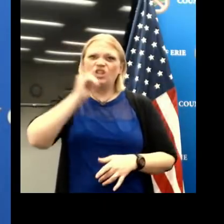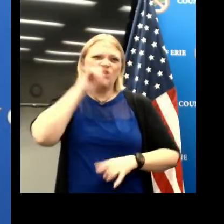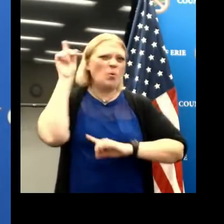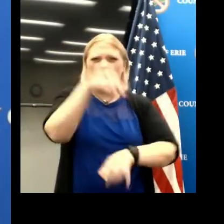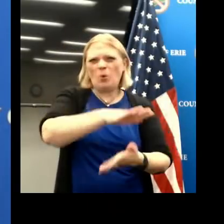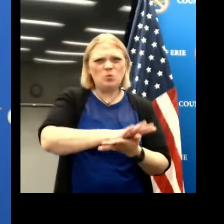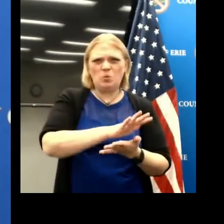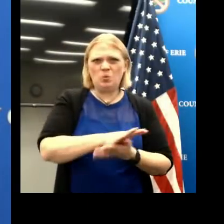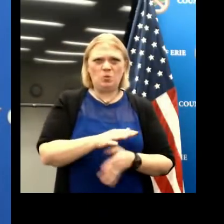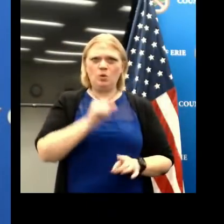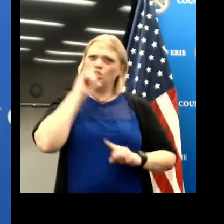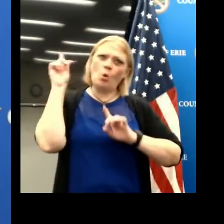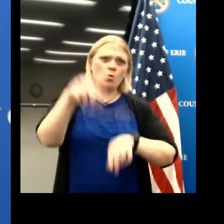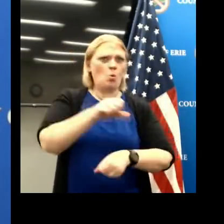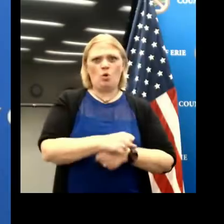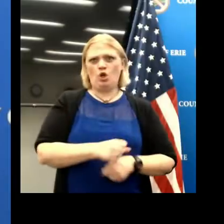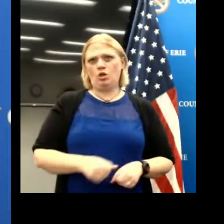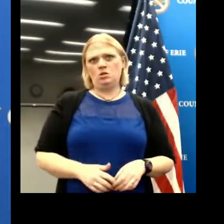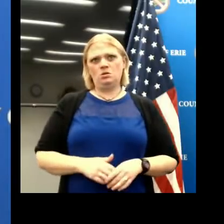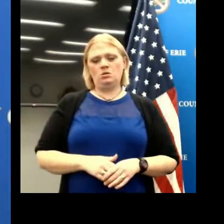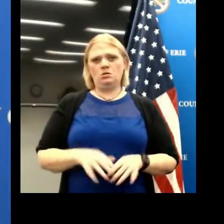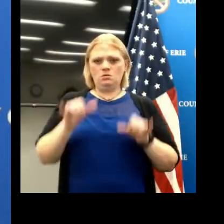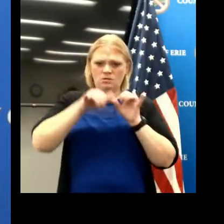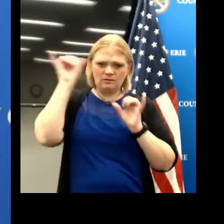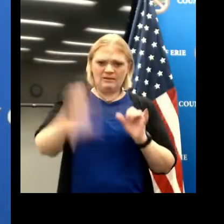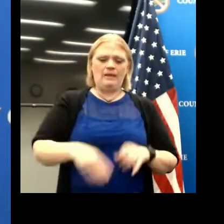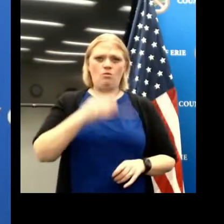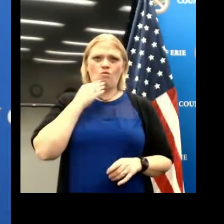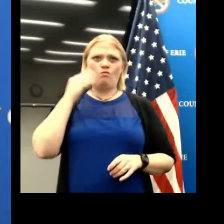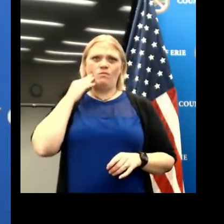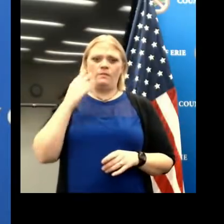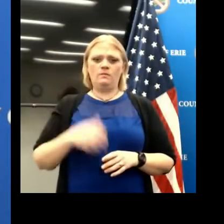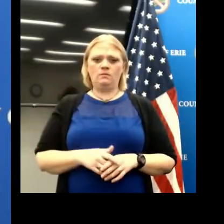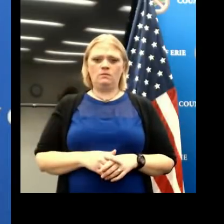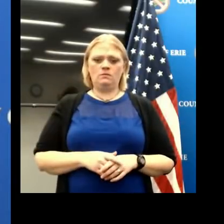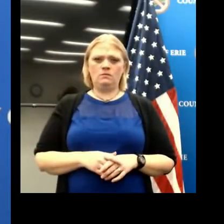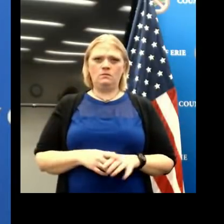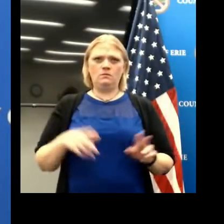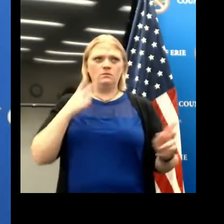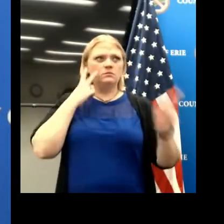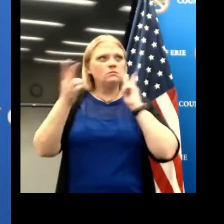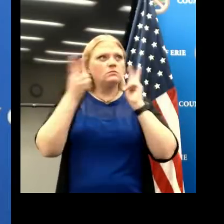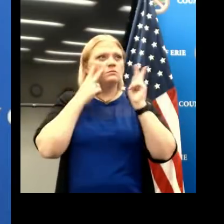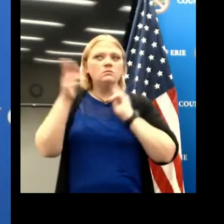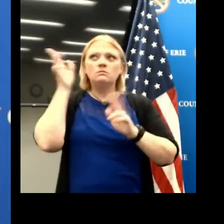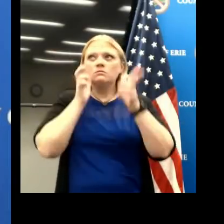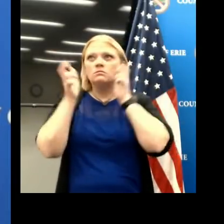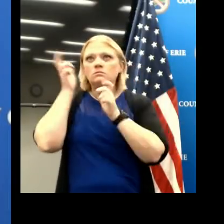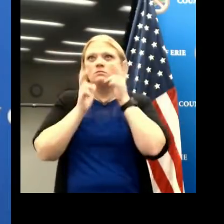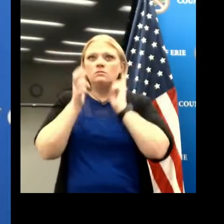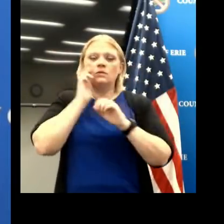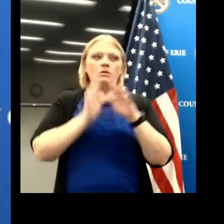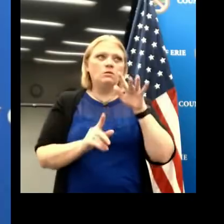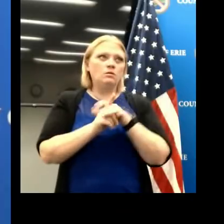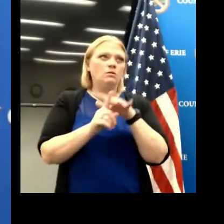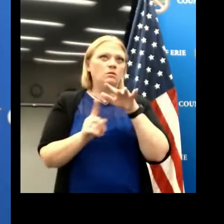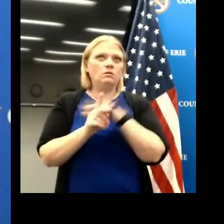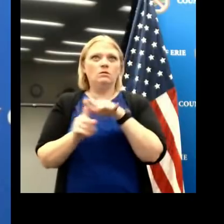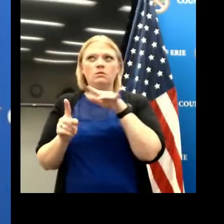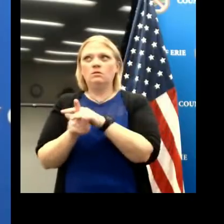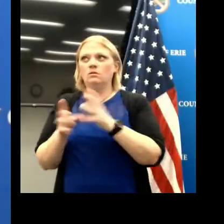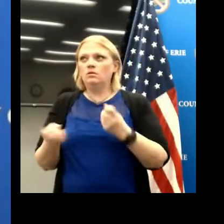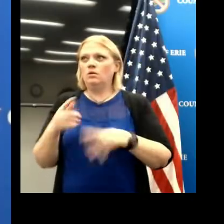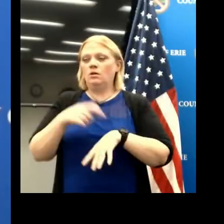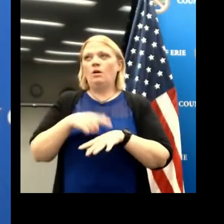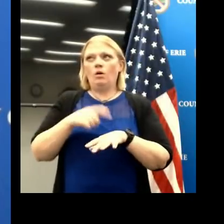school. Don't go to work. Stay home. We're seeing and hearing of case after case of people who